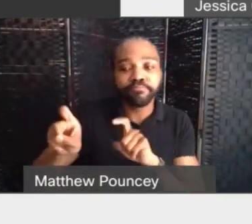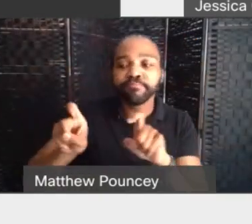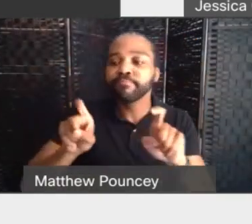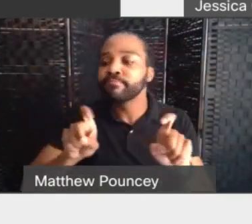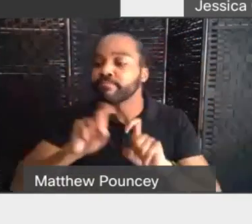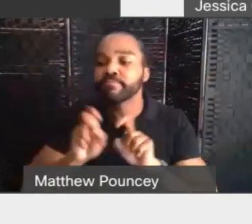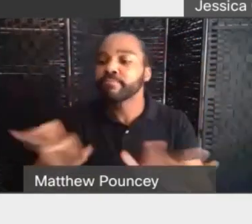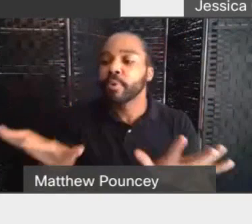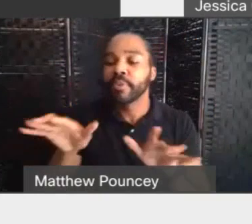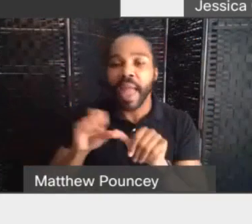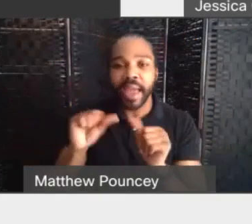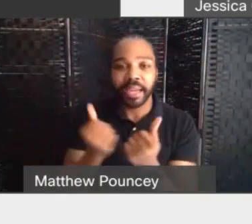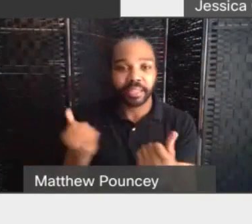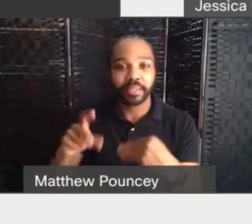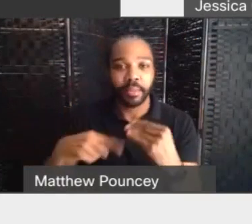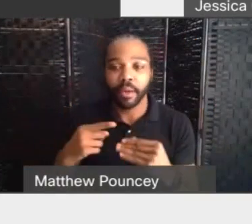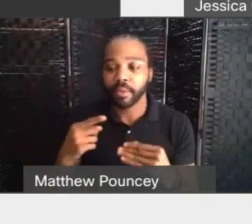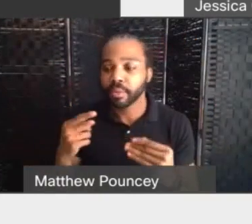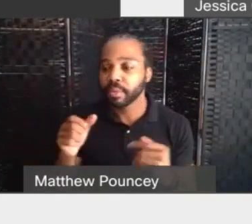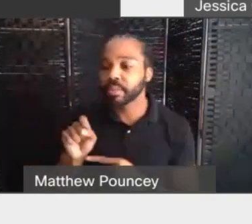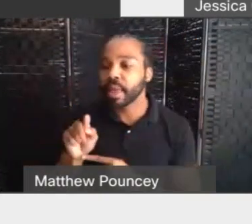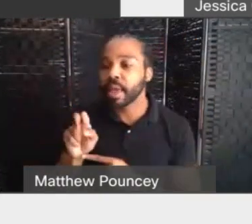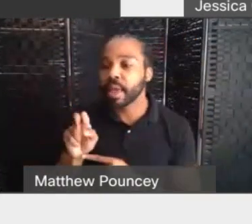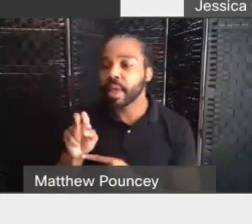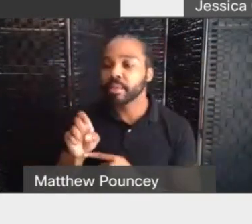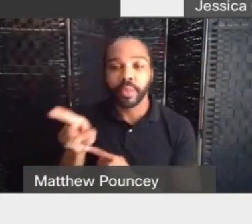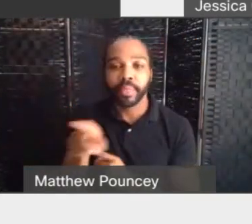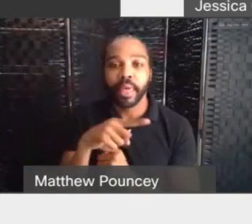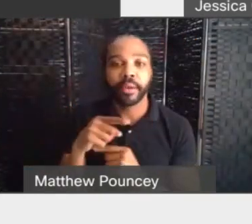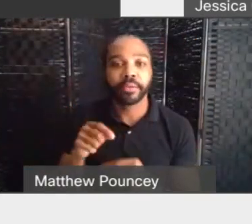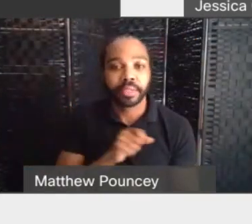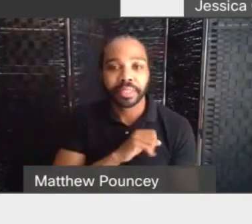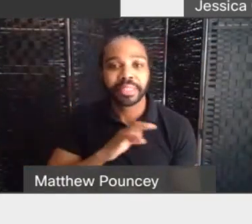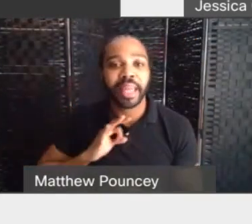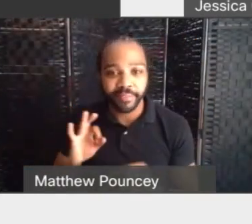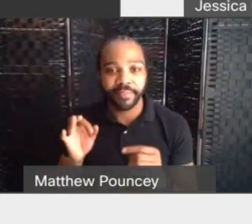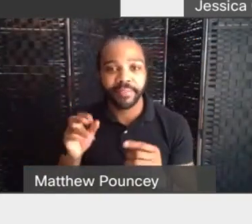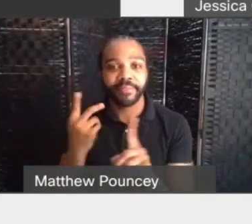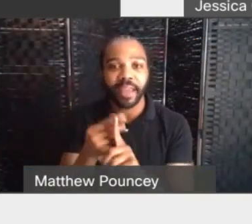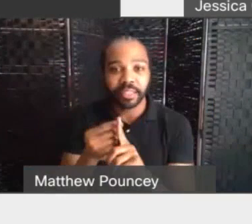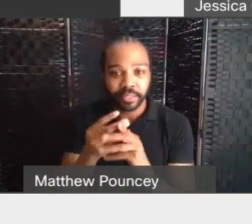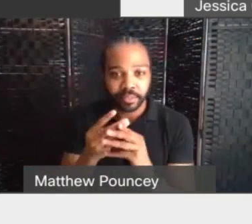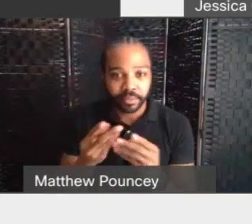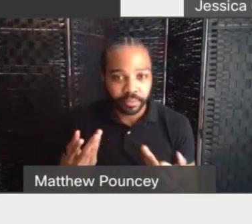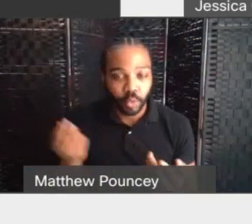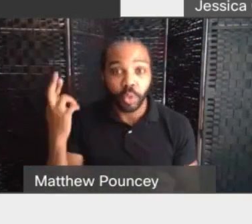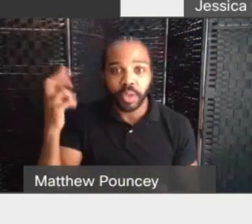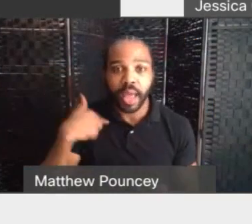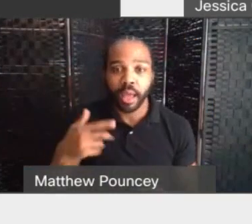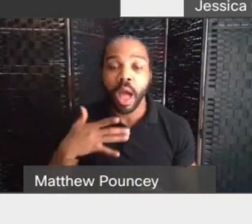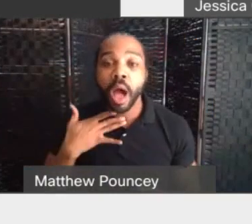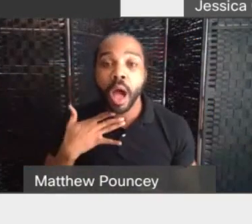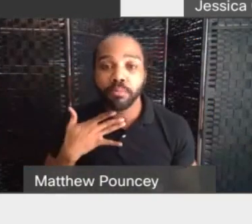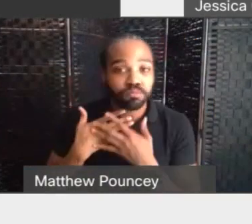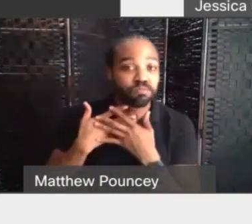the status of staff vaccinations. The reason I pause so significantly is,